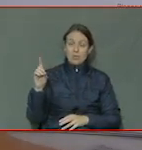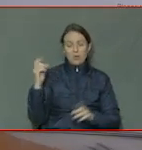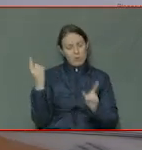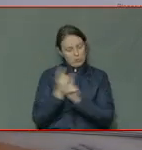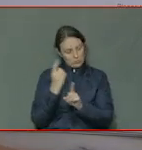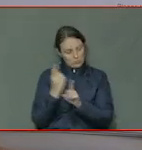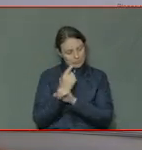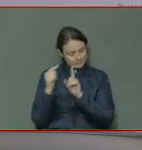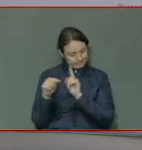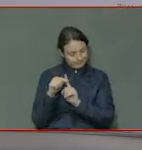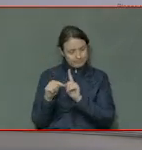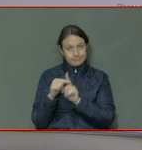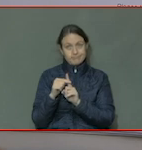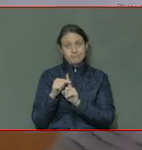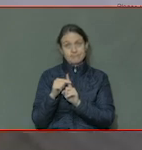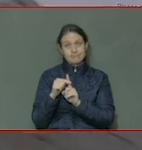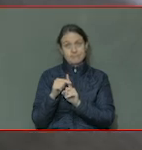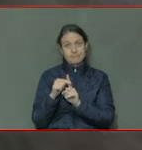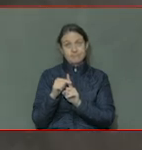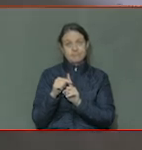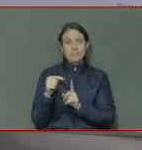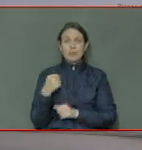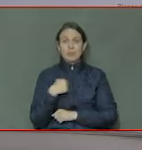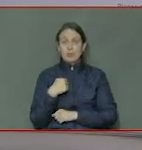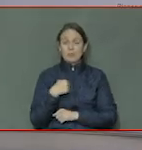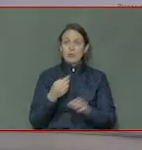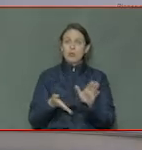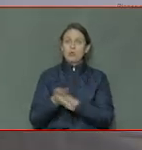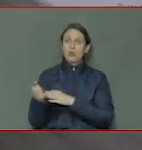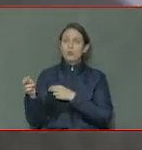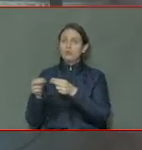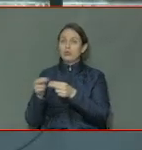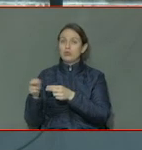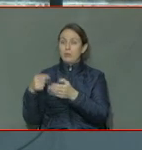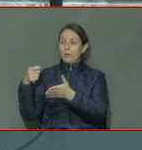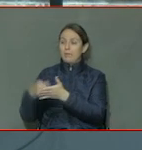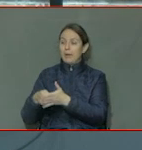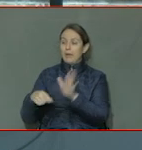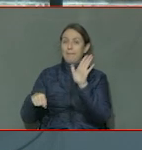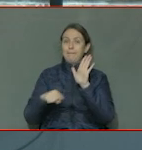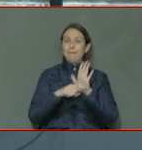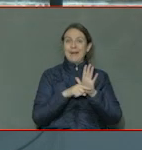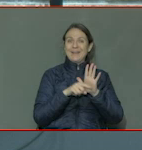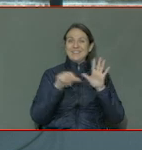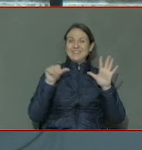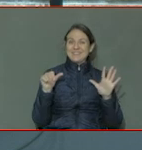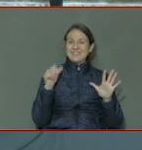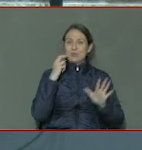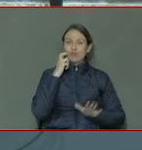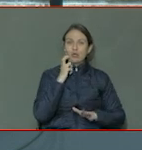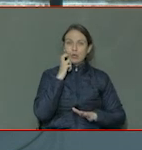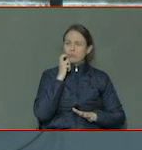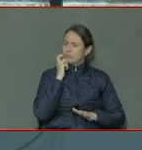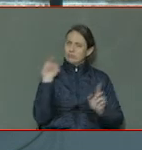positive number. So I don't go to the shop and buy -6 chocolates. I buy 6